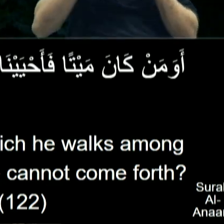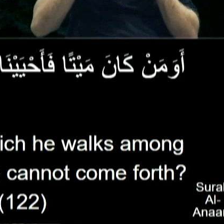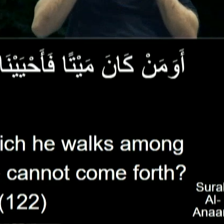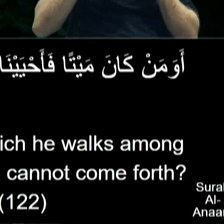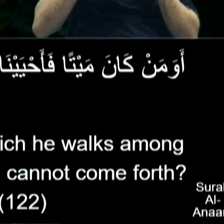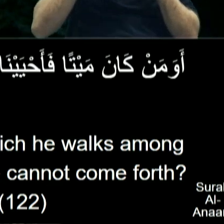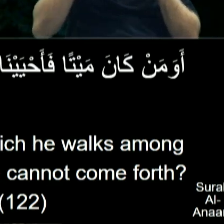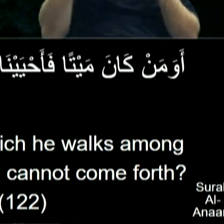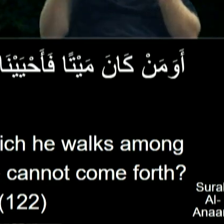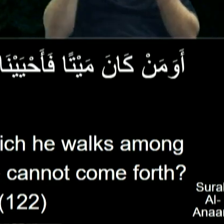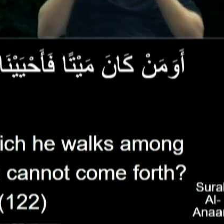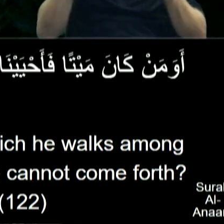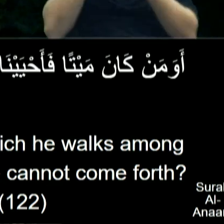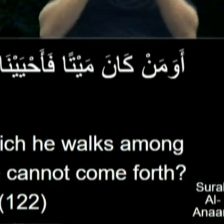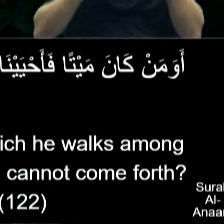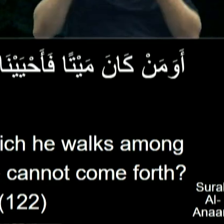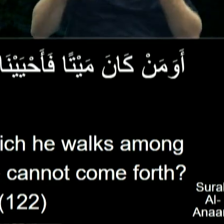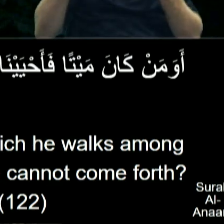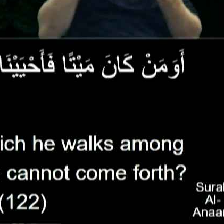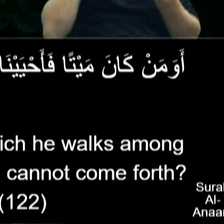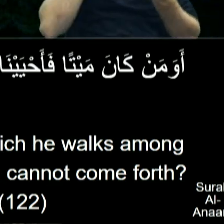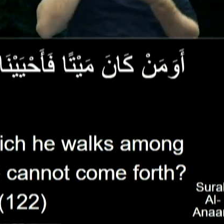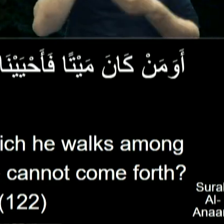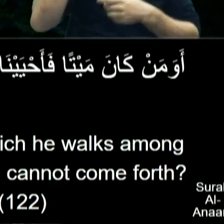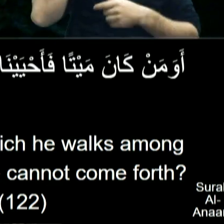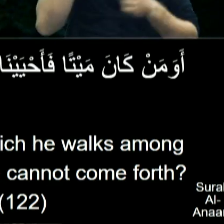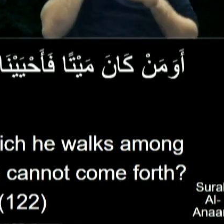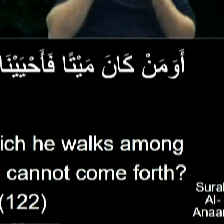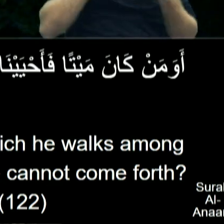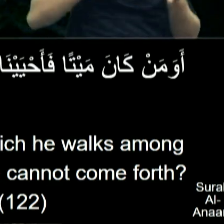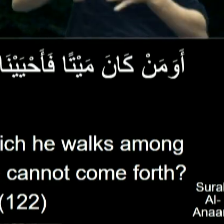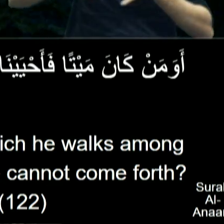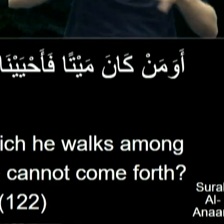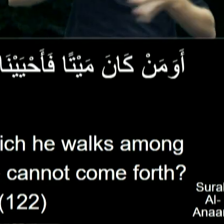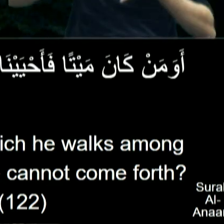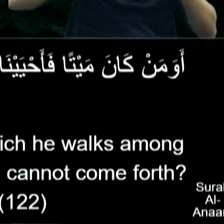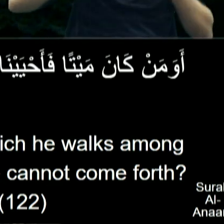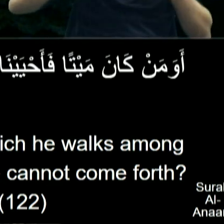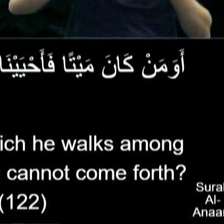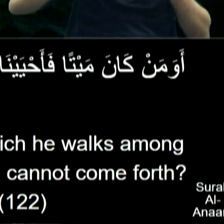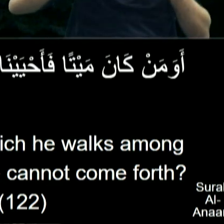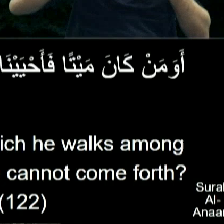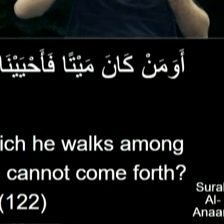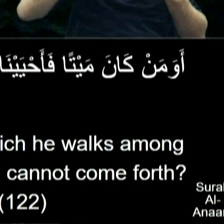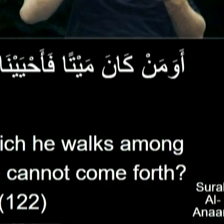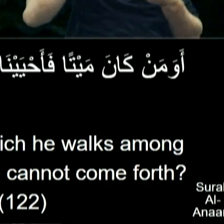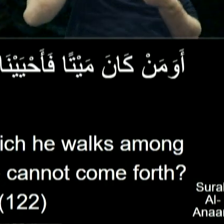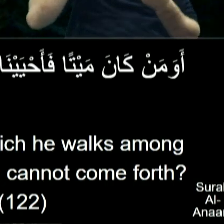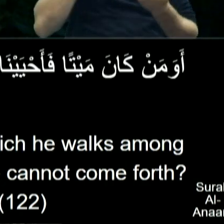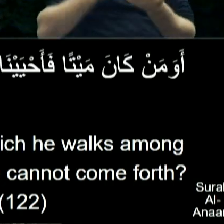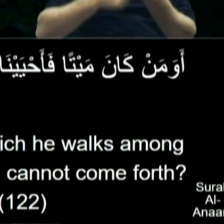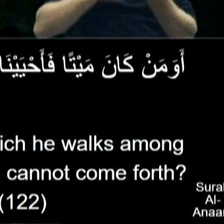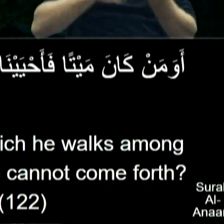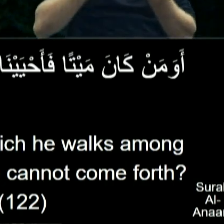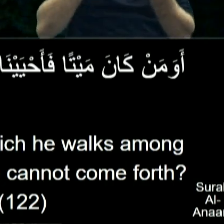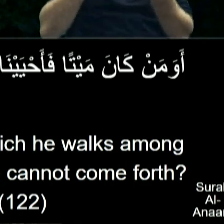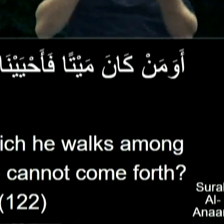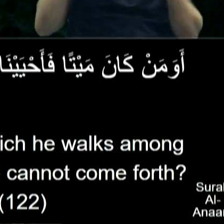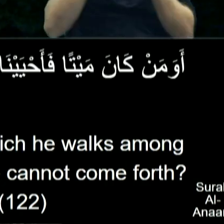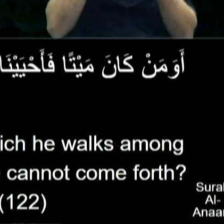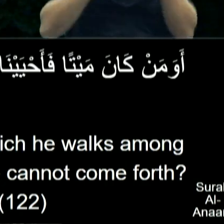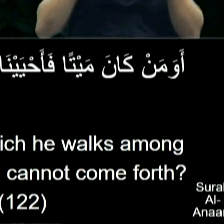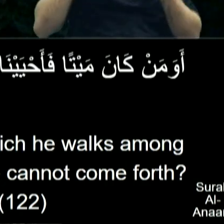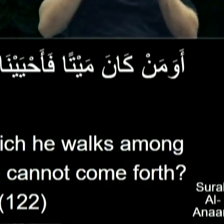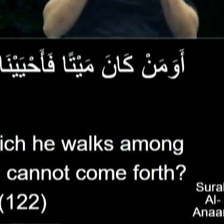and Nur and Dhulamat and Yamshi bihi finnas. Then we actually tackle the main issue of the verse. The reason why Allah